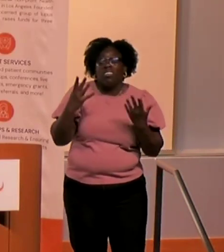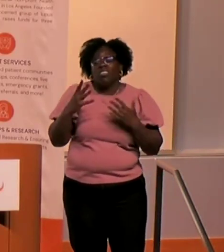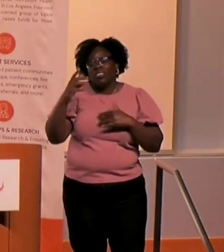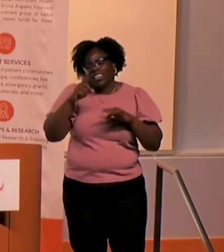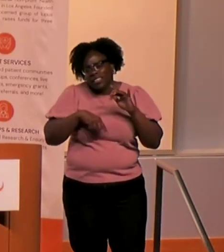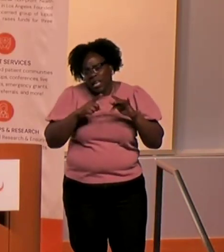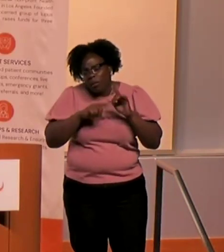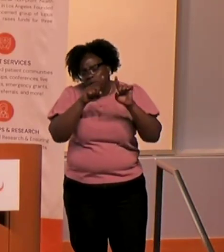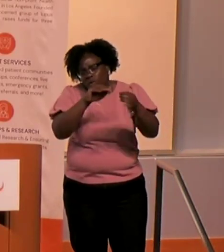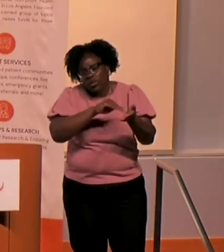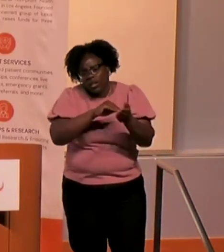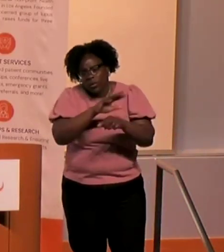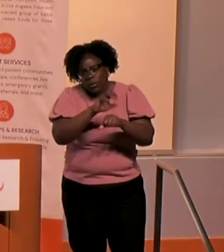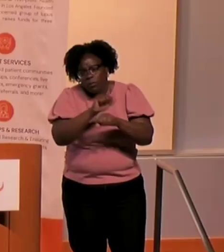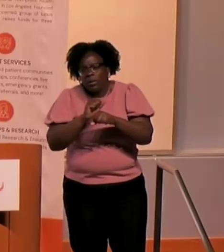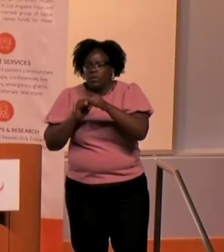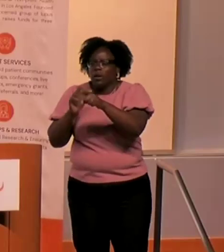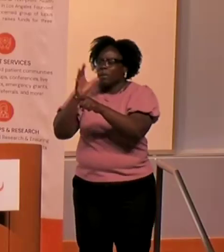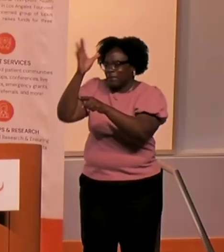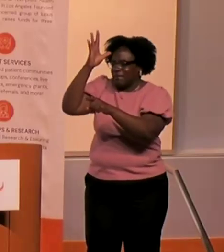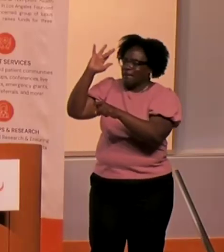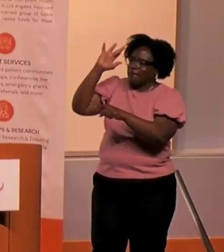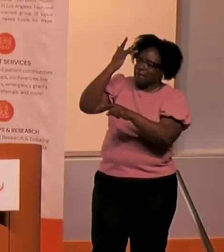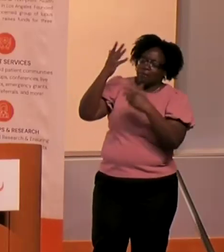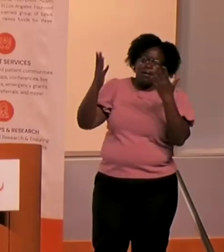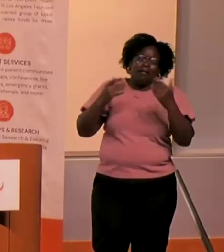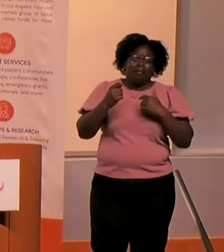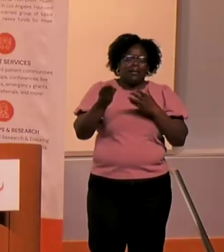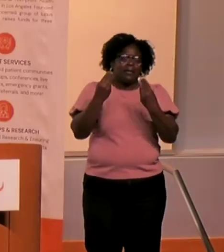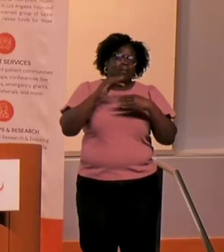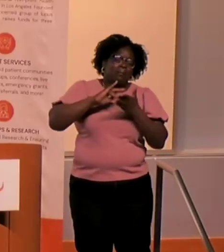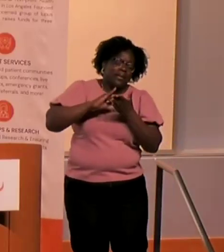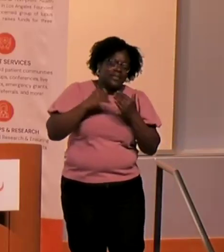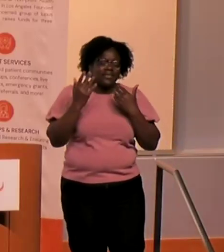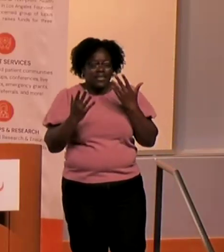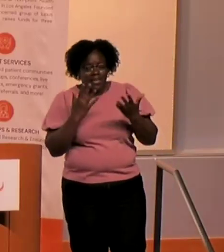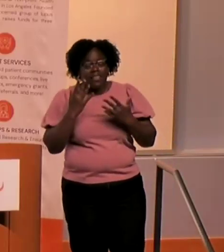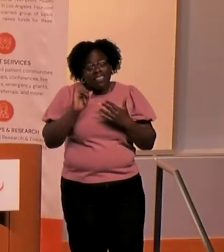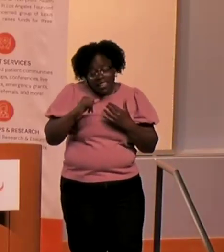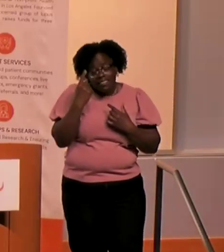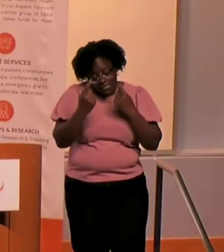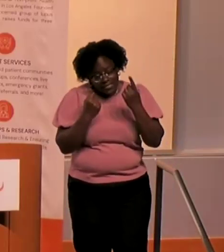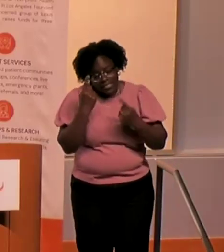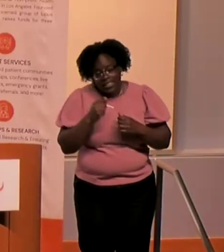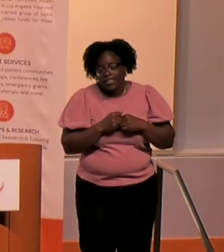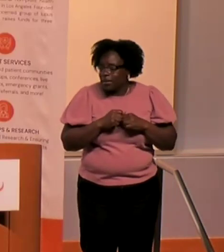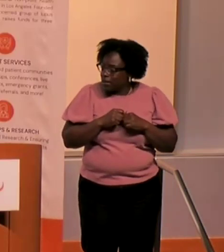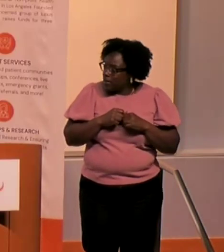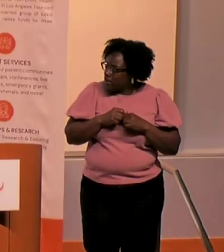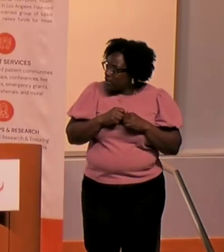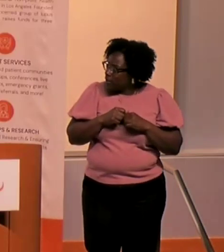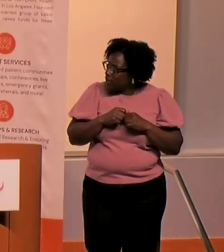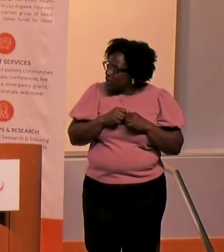doctor's appointments, their parents being annoying because they have to take this and take that and whatnot.